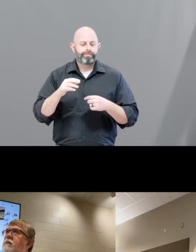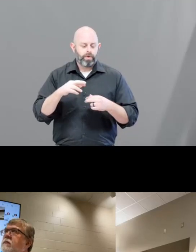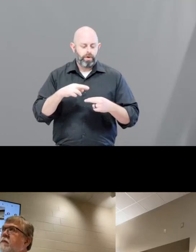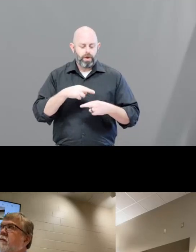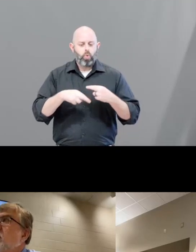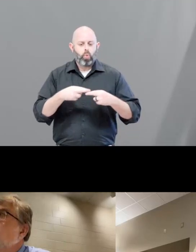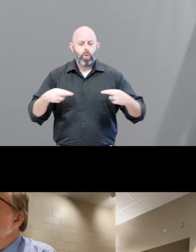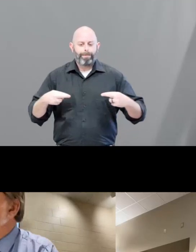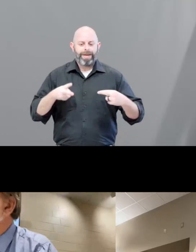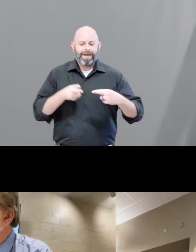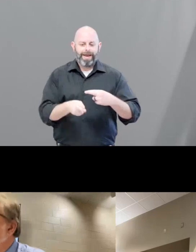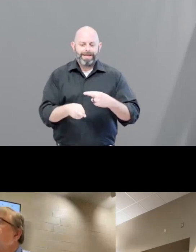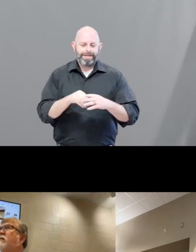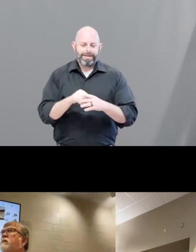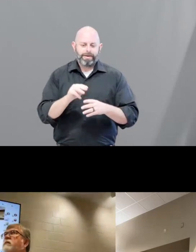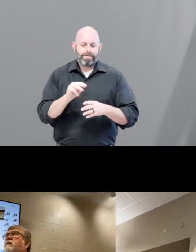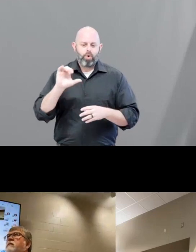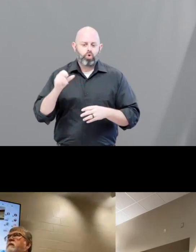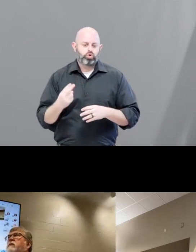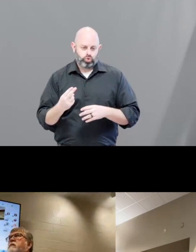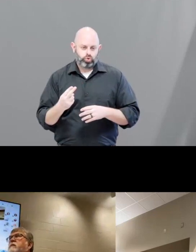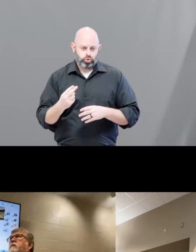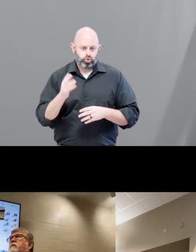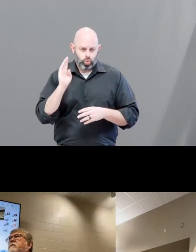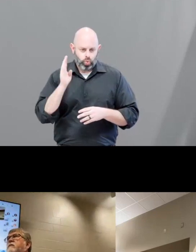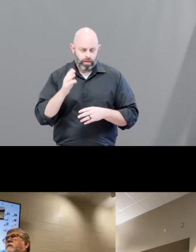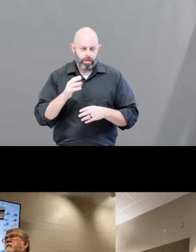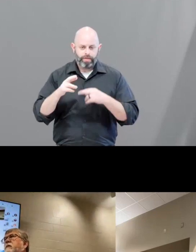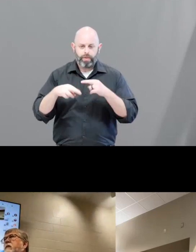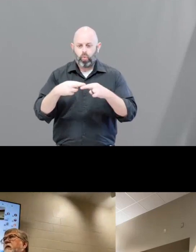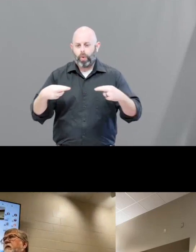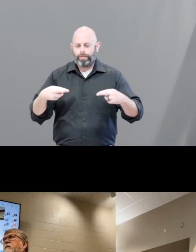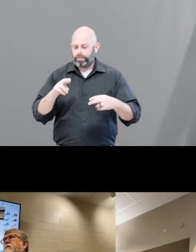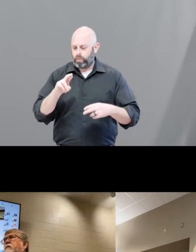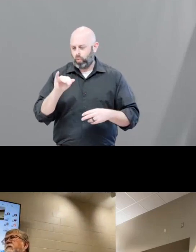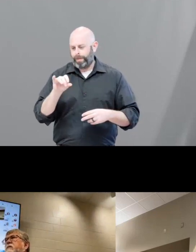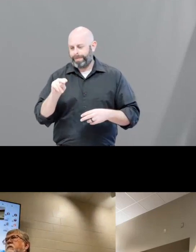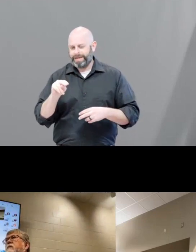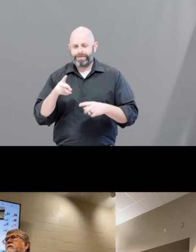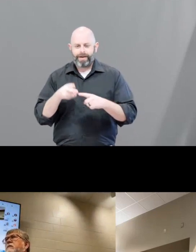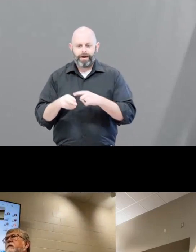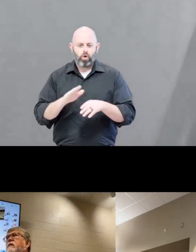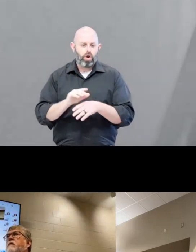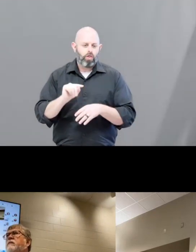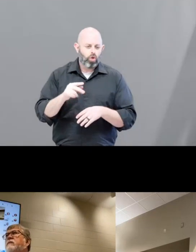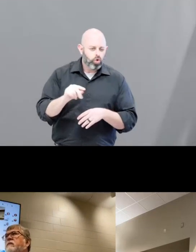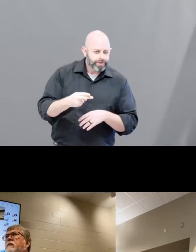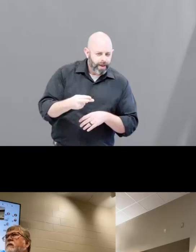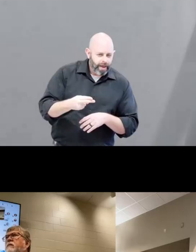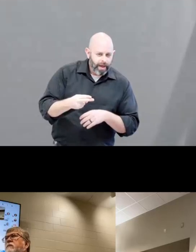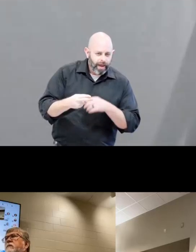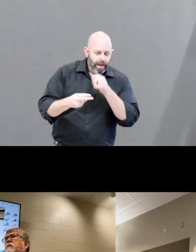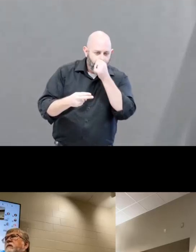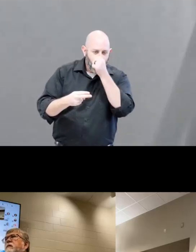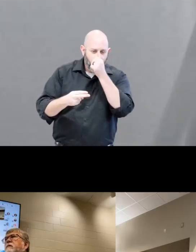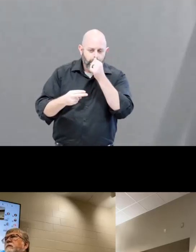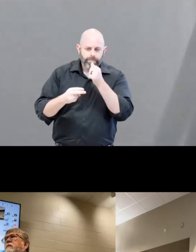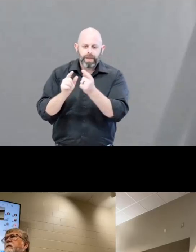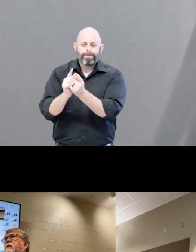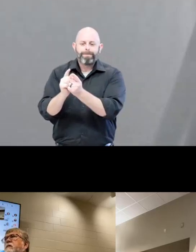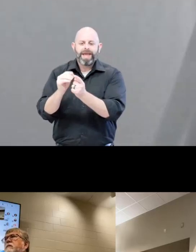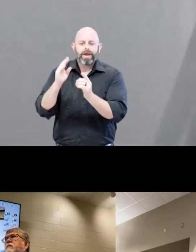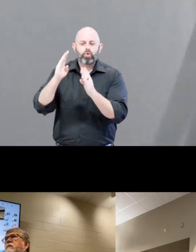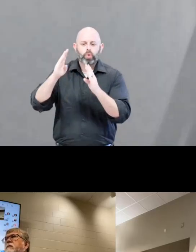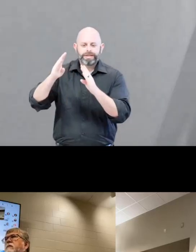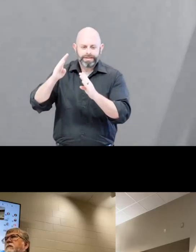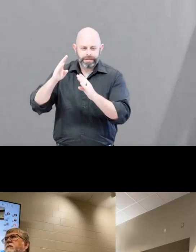in March. And the ribbon cutting is going to be like on a Thursday. The meet and greet